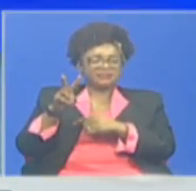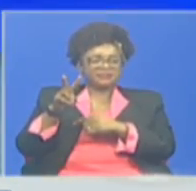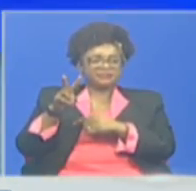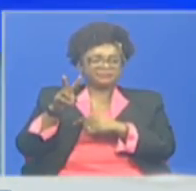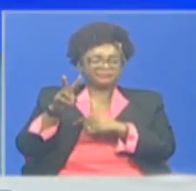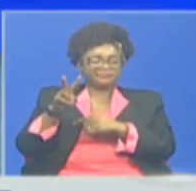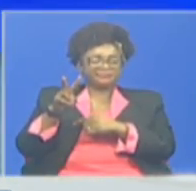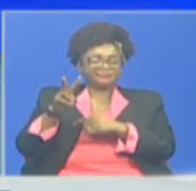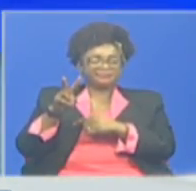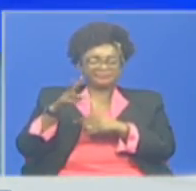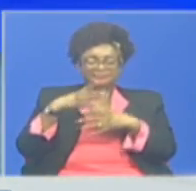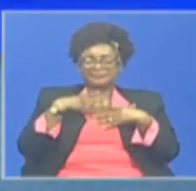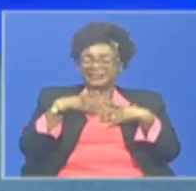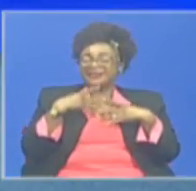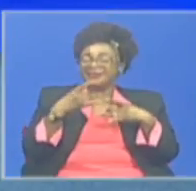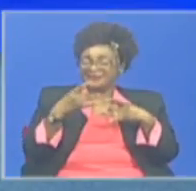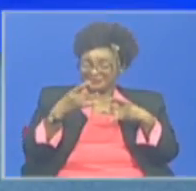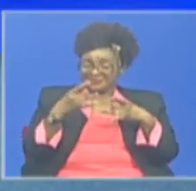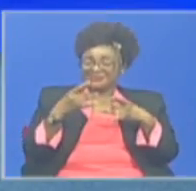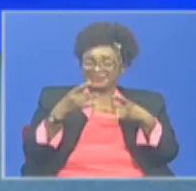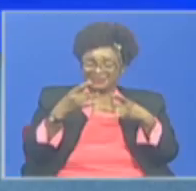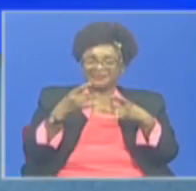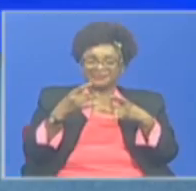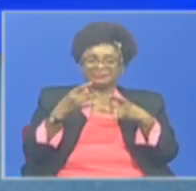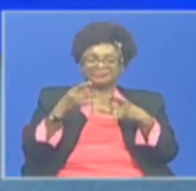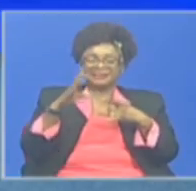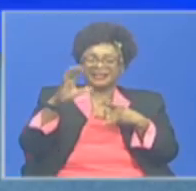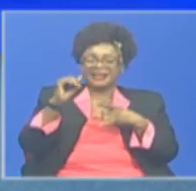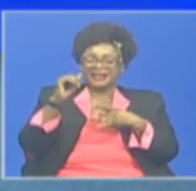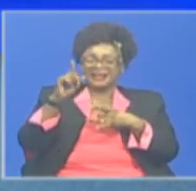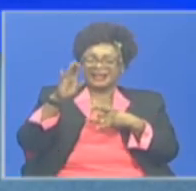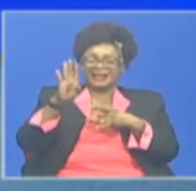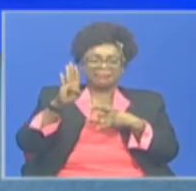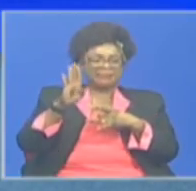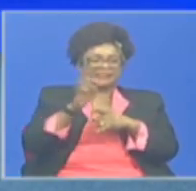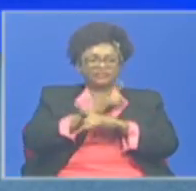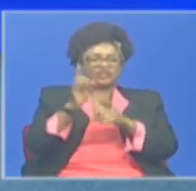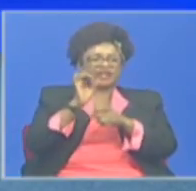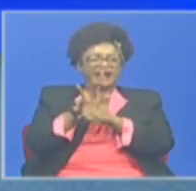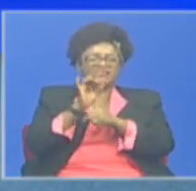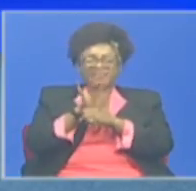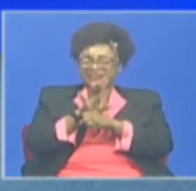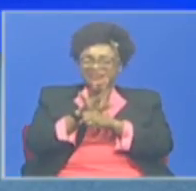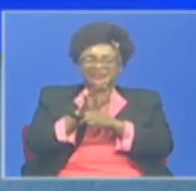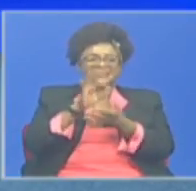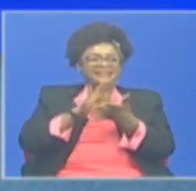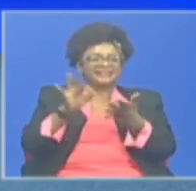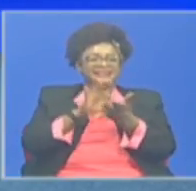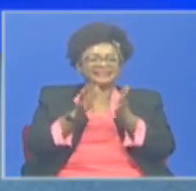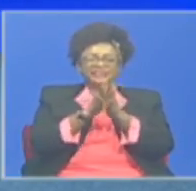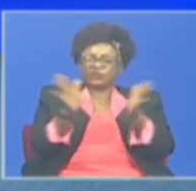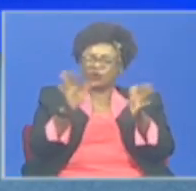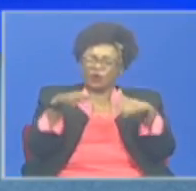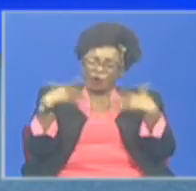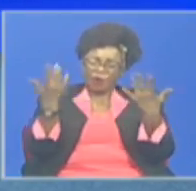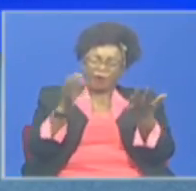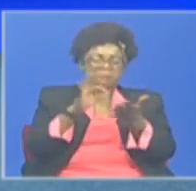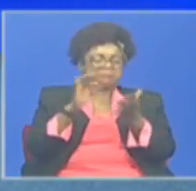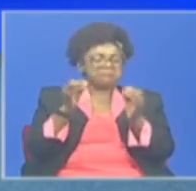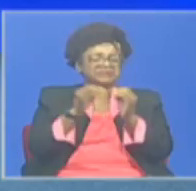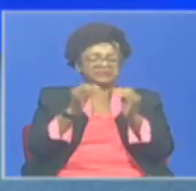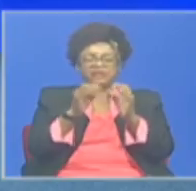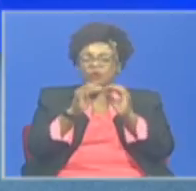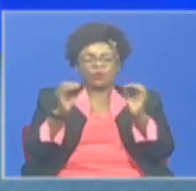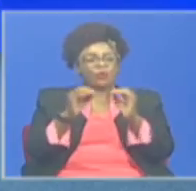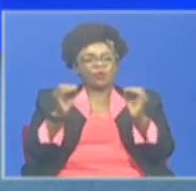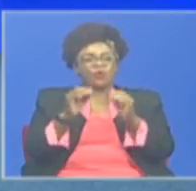Well, very interesting indeed. It's either Caleb Kositany is not a Vice Secretary General, or there was no meeting. Whichever the case, you